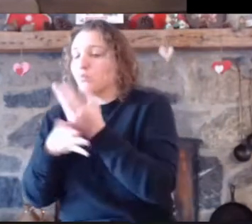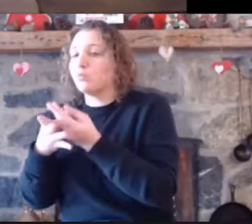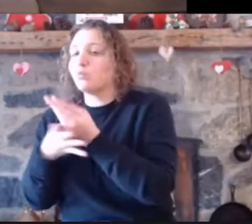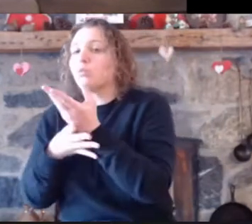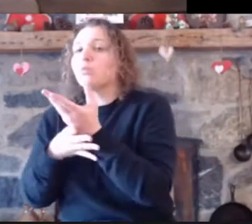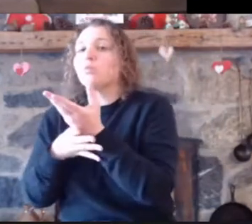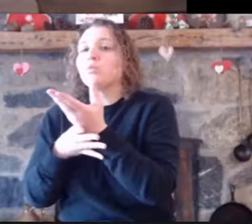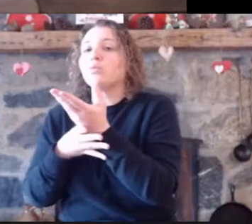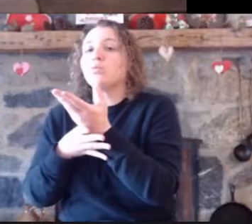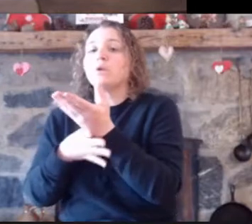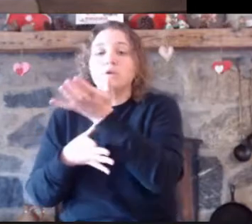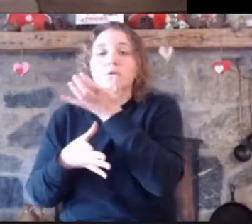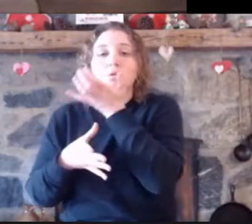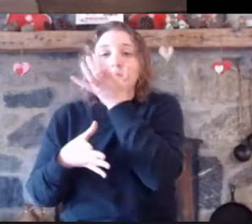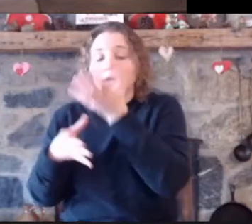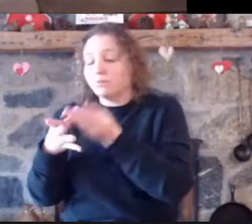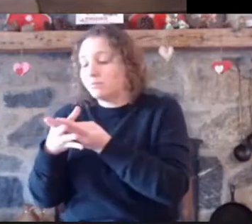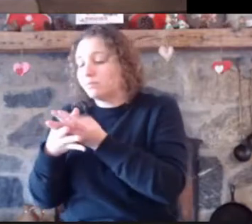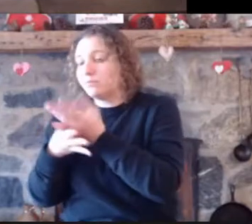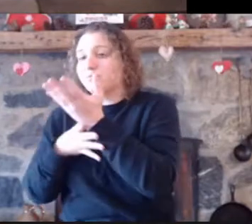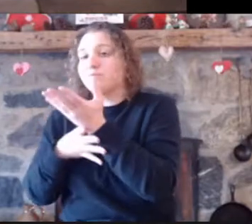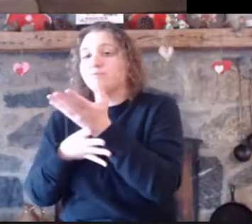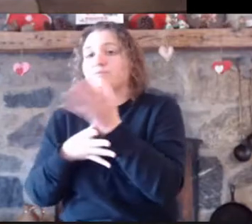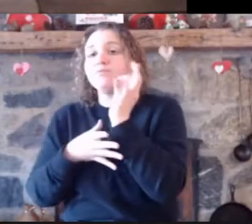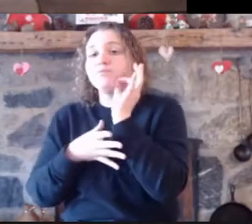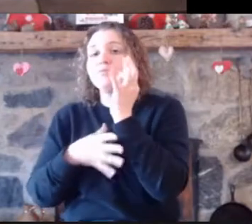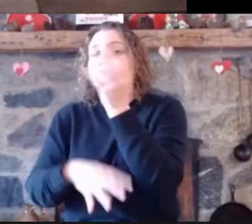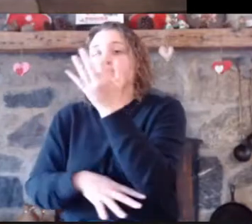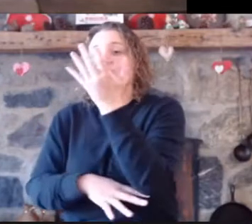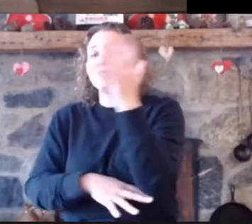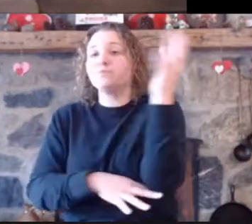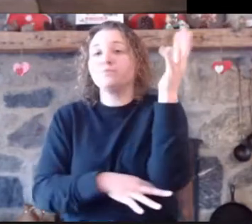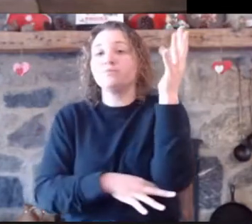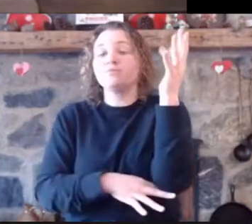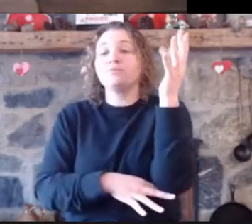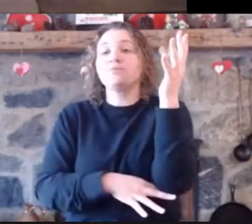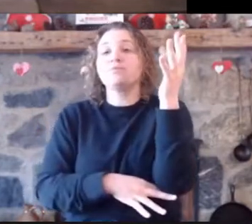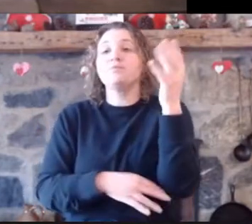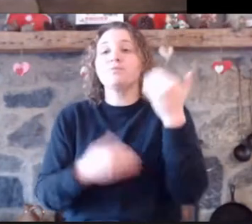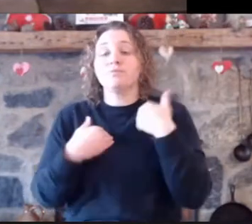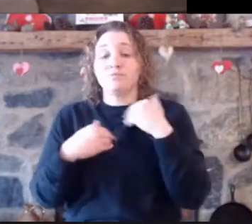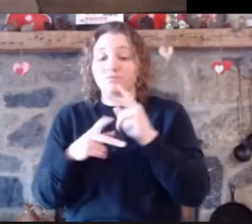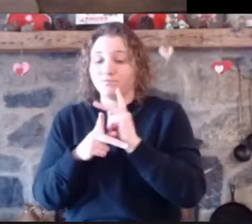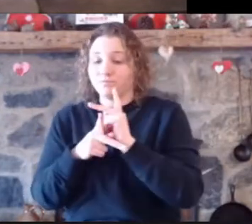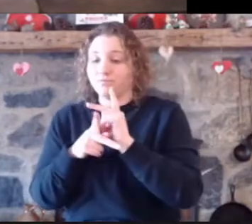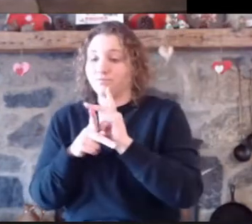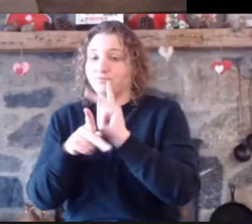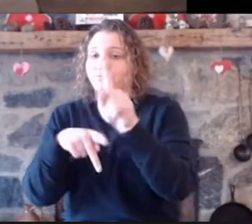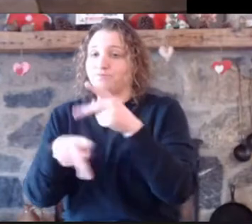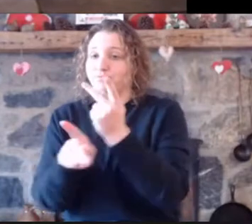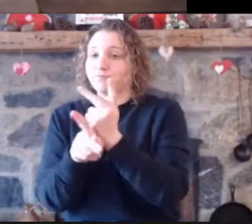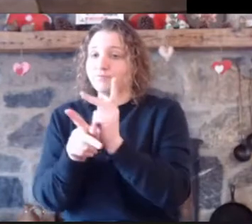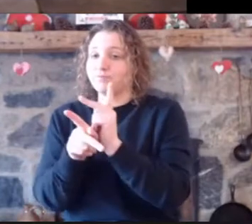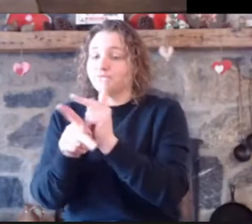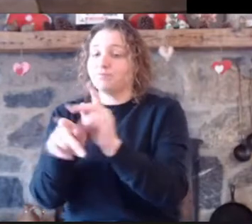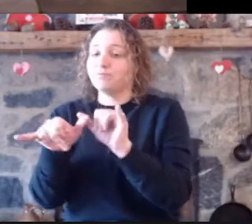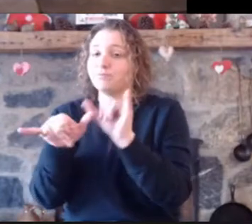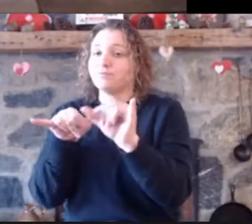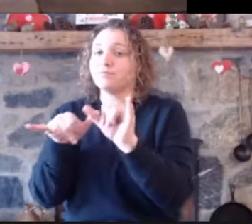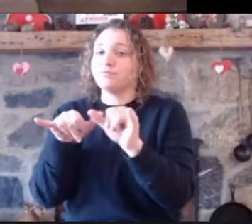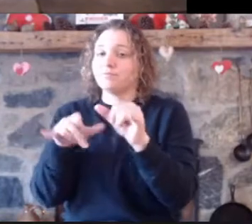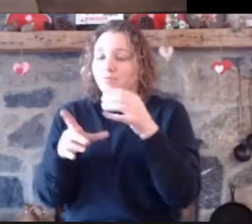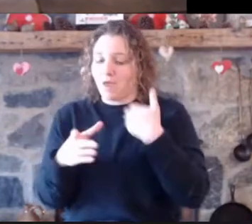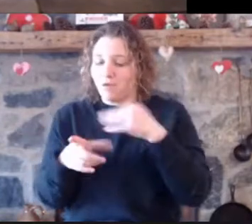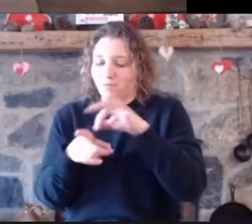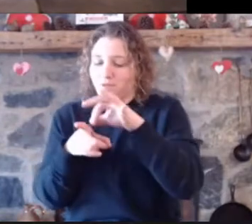the fruit tree yielding fruit after his kind, whose seed is in itself